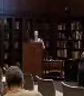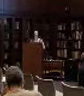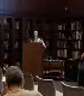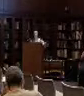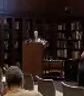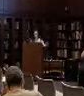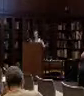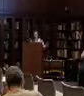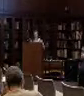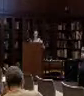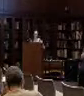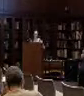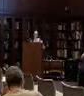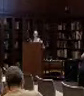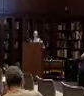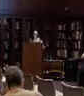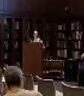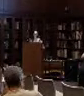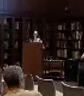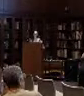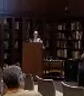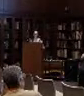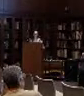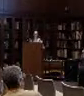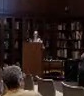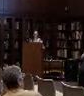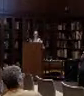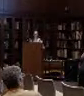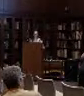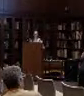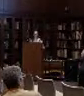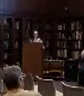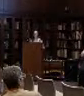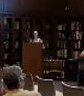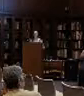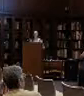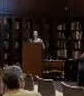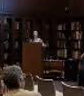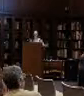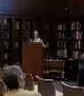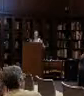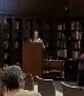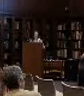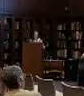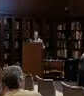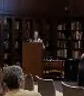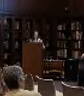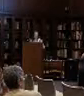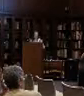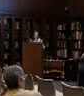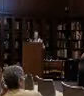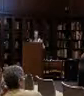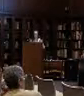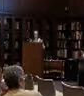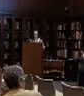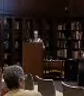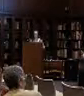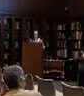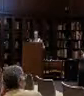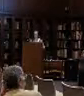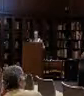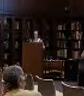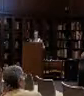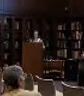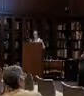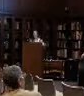sort of seen as the norm, right? What most people are going to find if they wanted to find out what was happening in Baltimore, particularly in